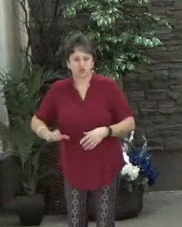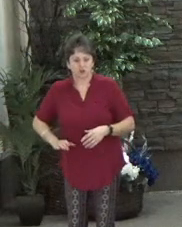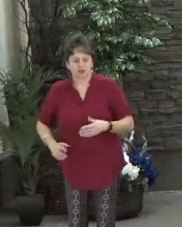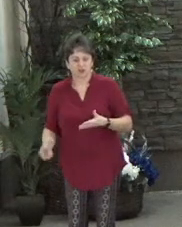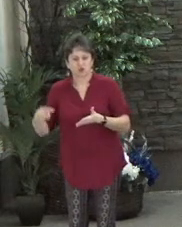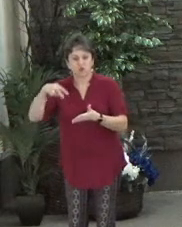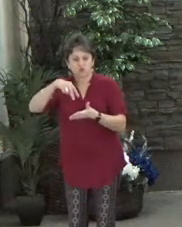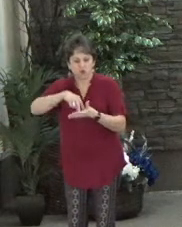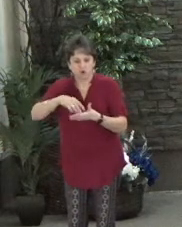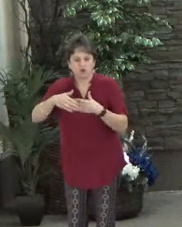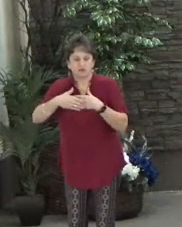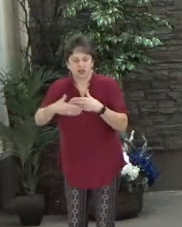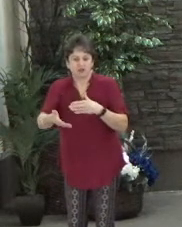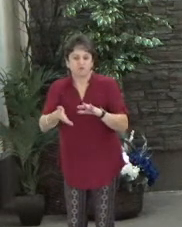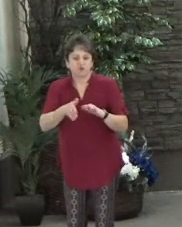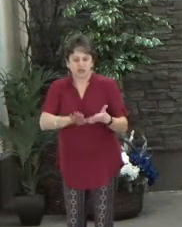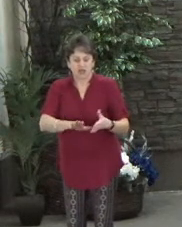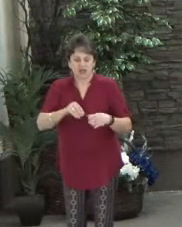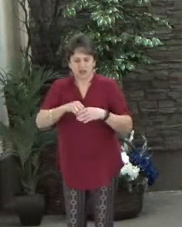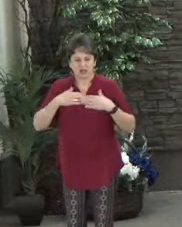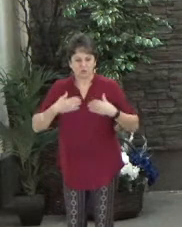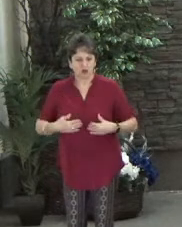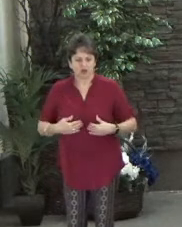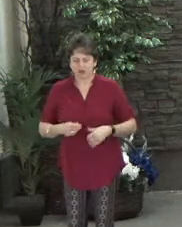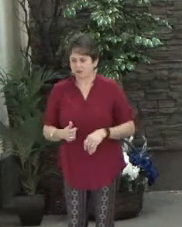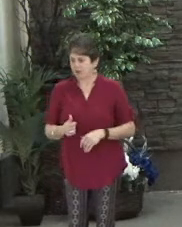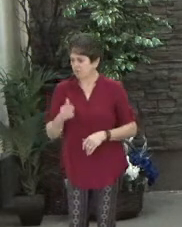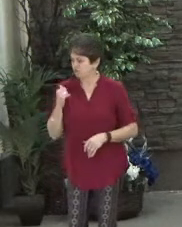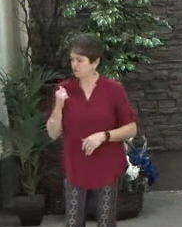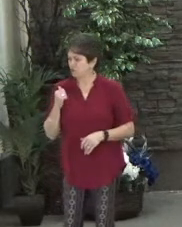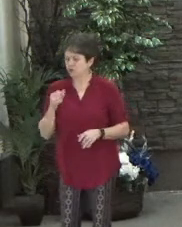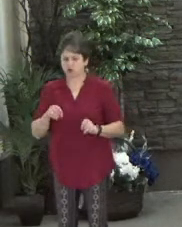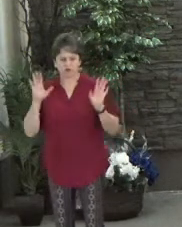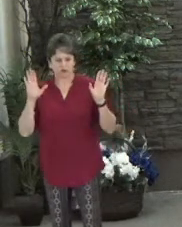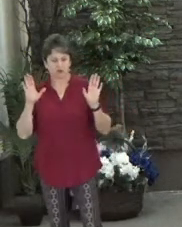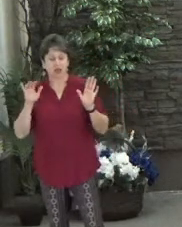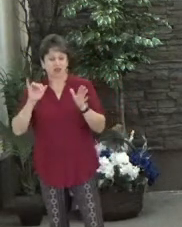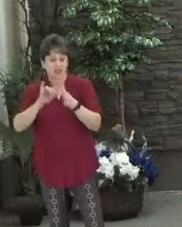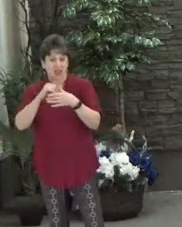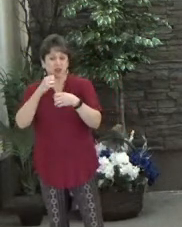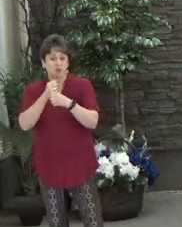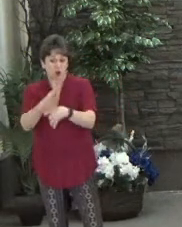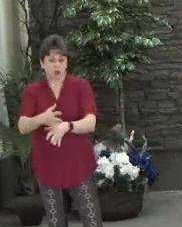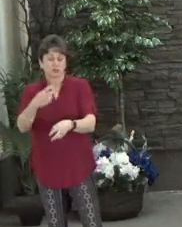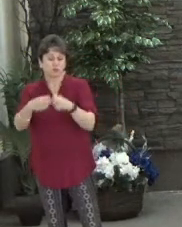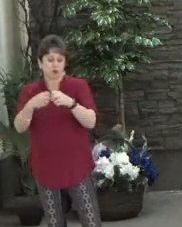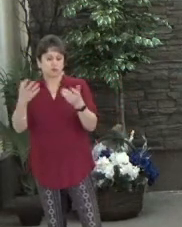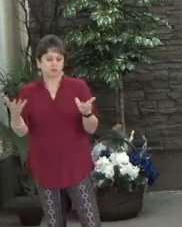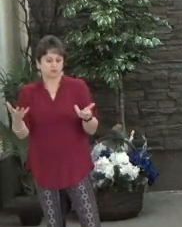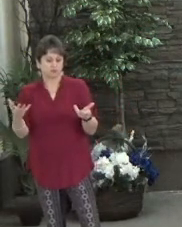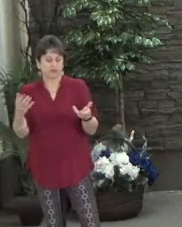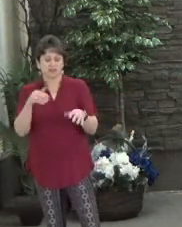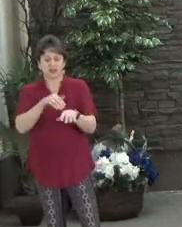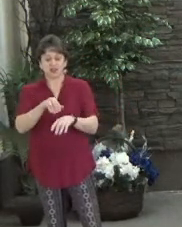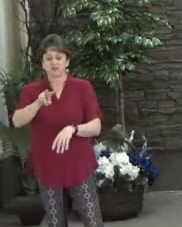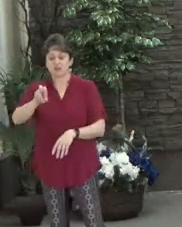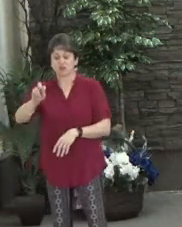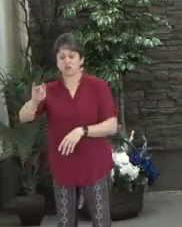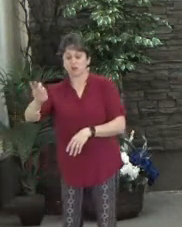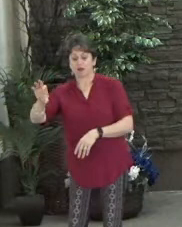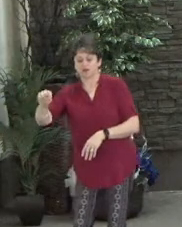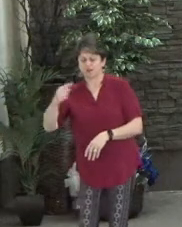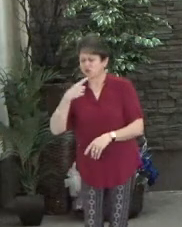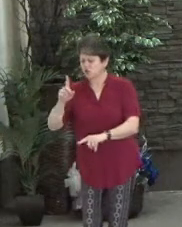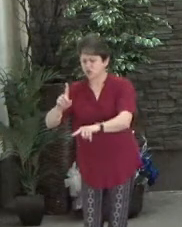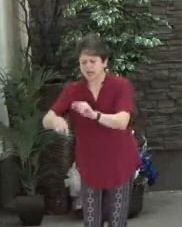from the dead bodily." And they wouldn't budge on that. And that created a problem, you see, because if Vanderbilt's saying, hey, you